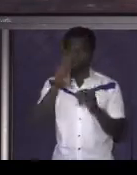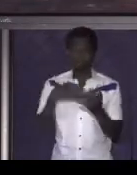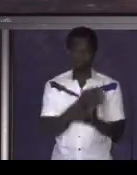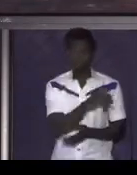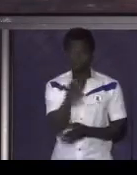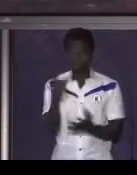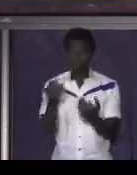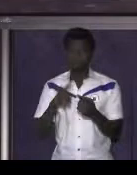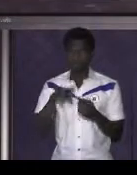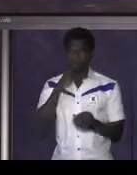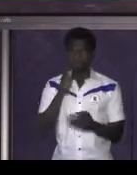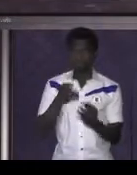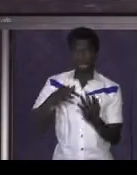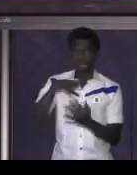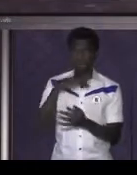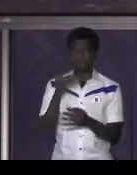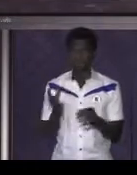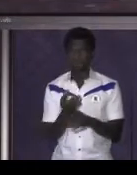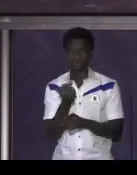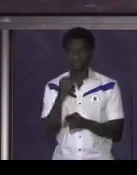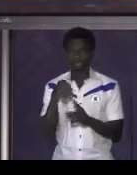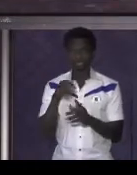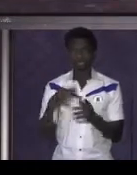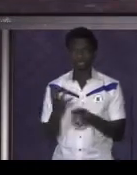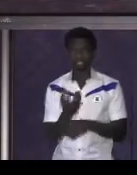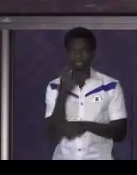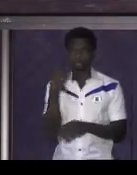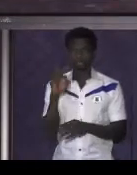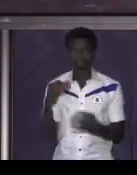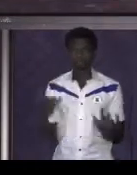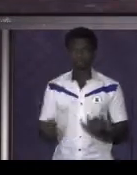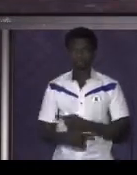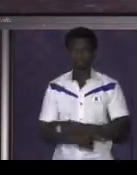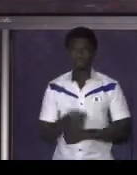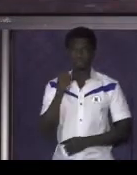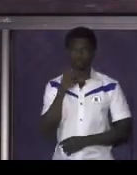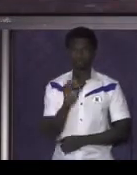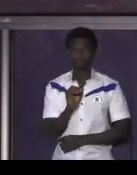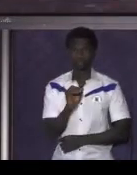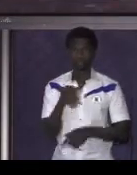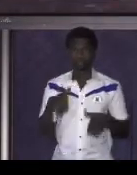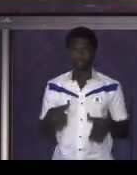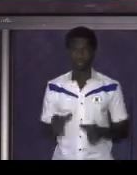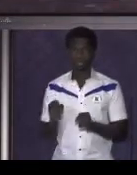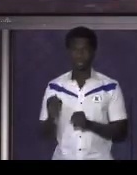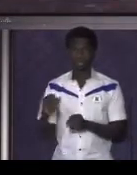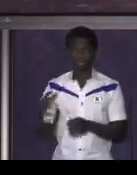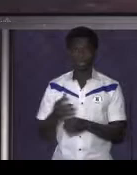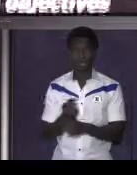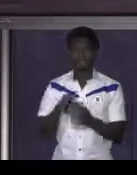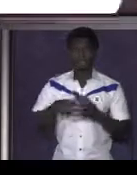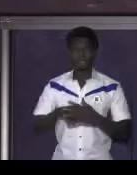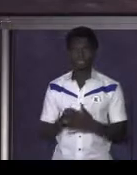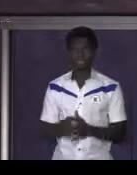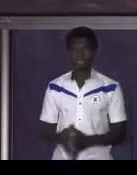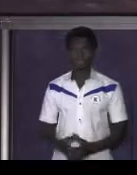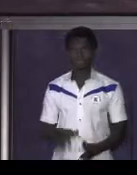of you want to be among the winners or the champions of today. So let's get